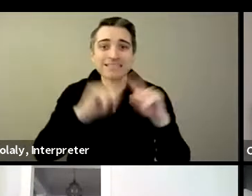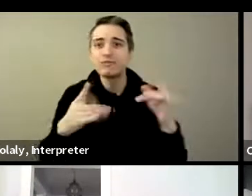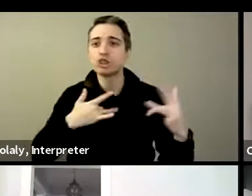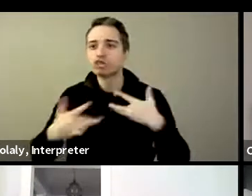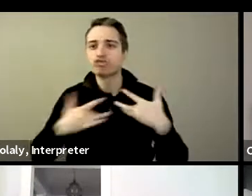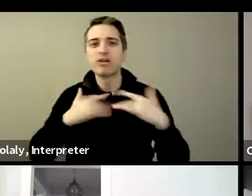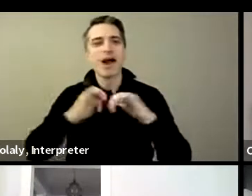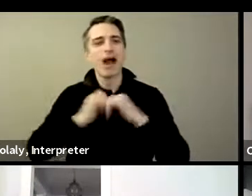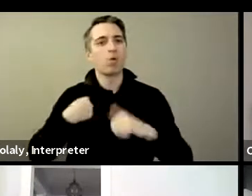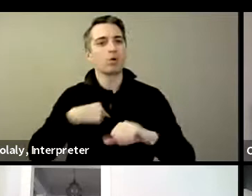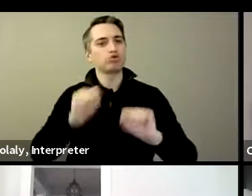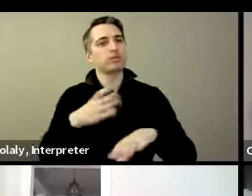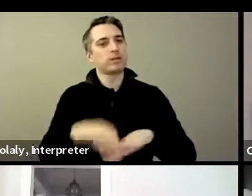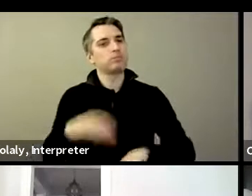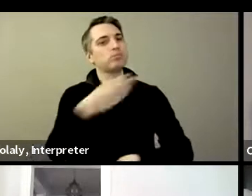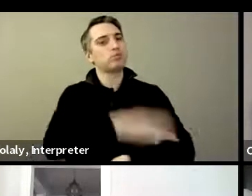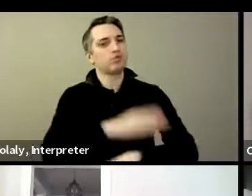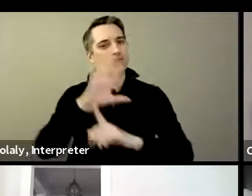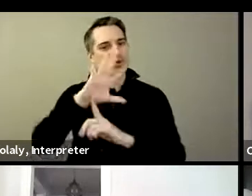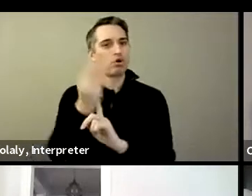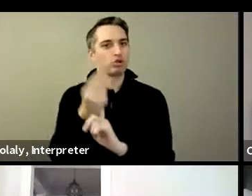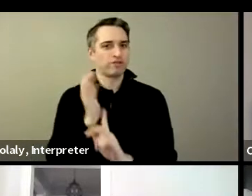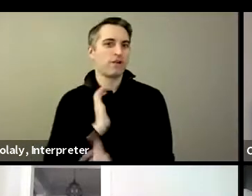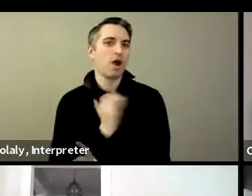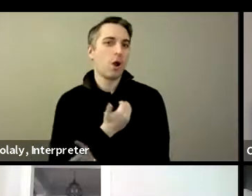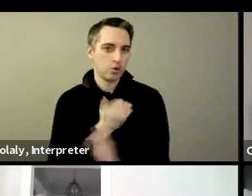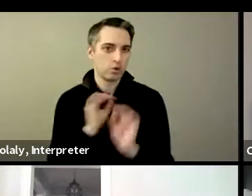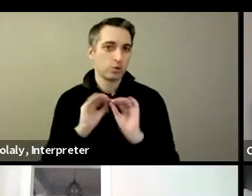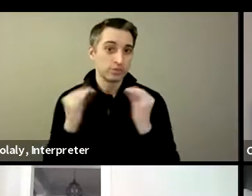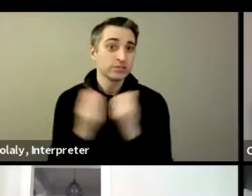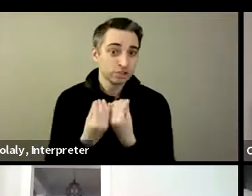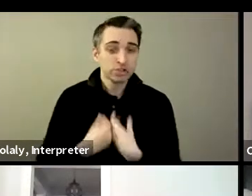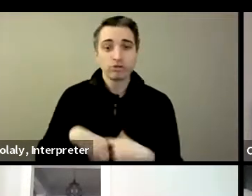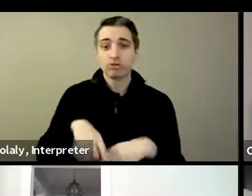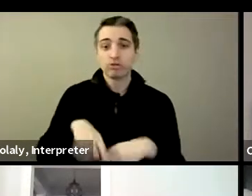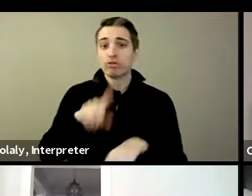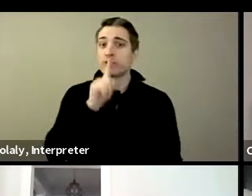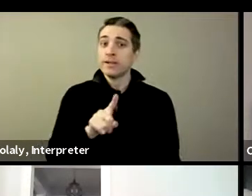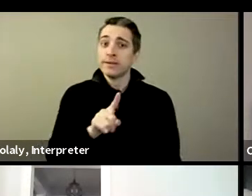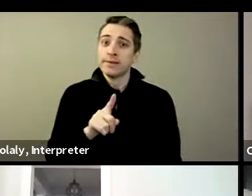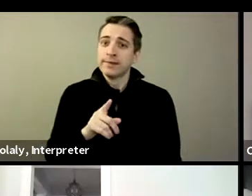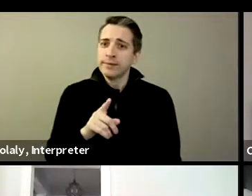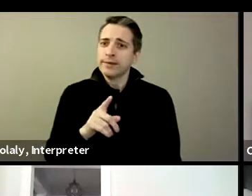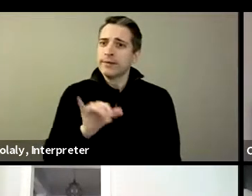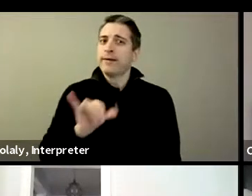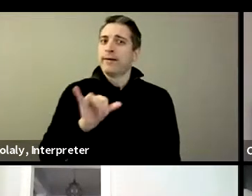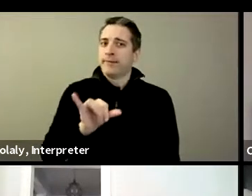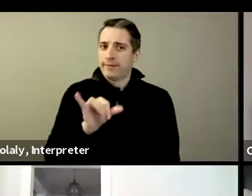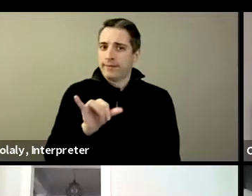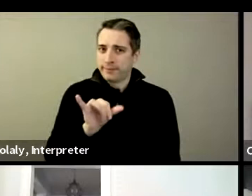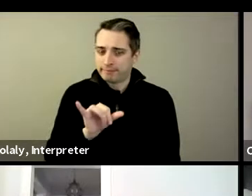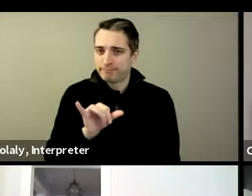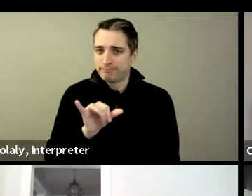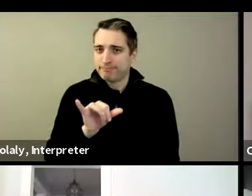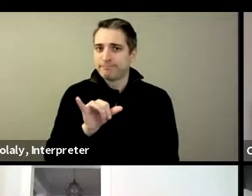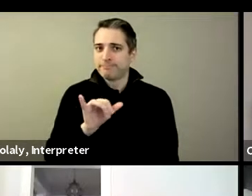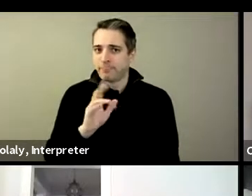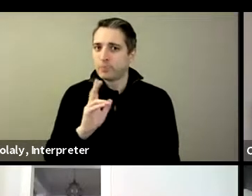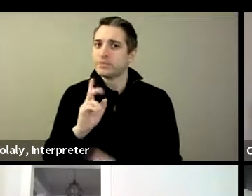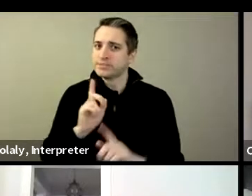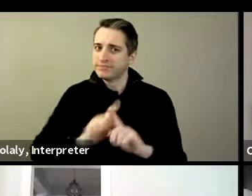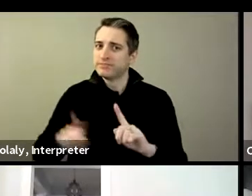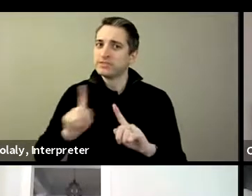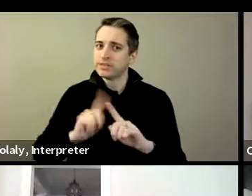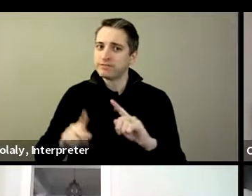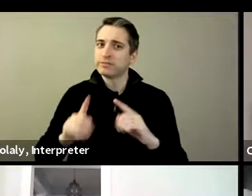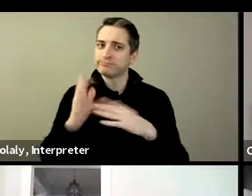of the organization. These meetings were candid and eye-opening and gave me insight into a range of issues that we must address